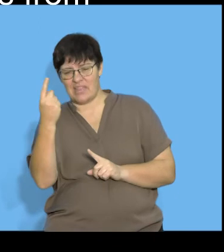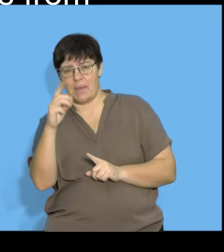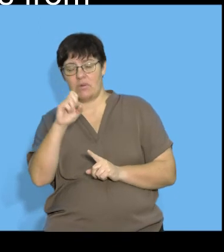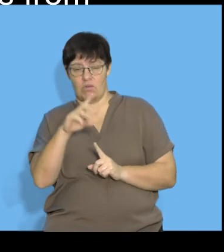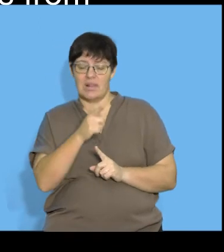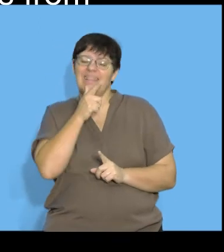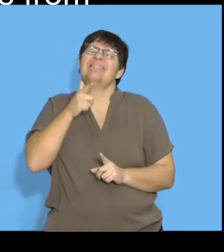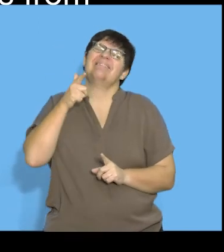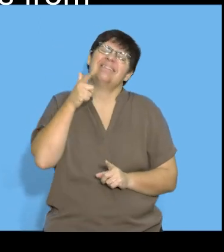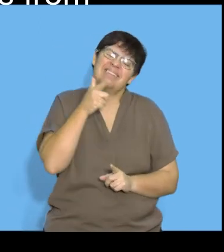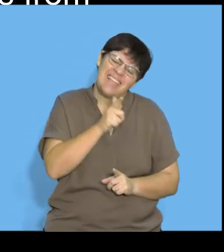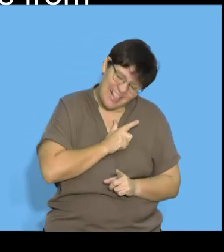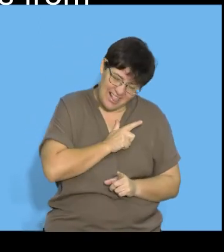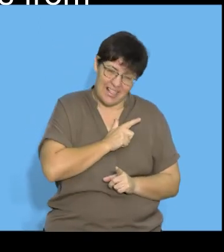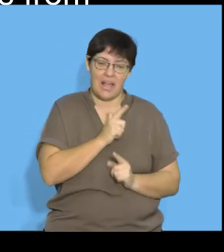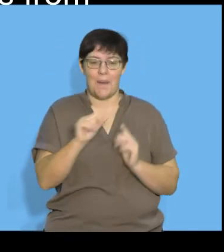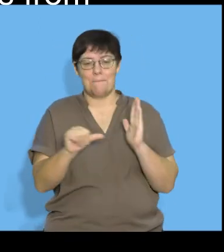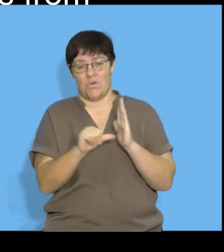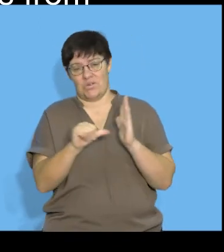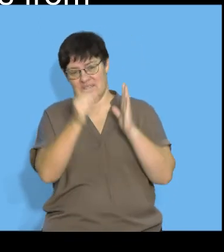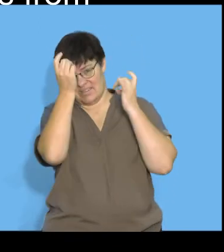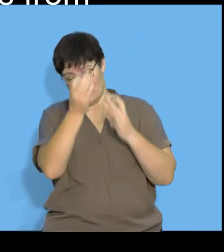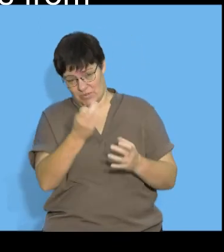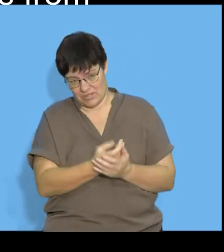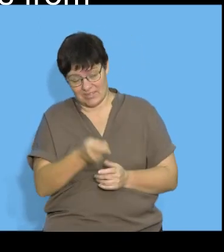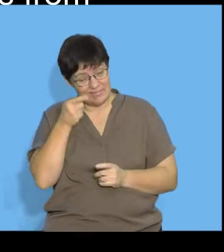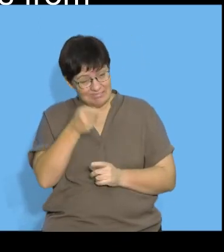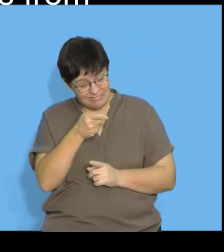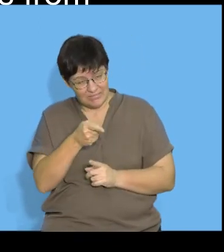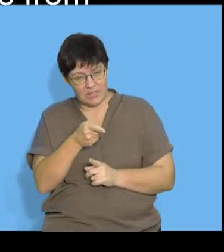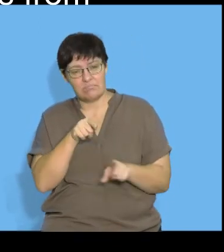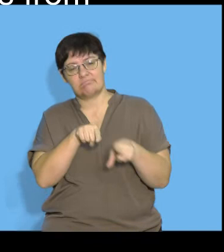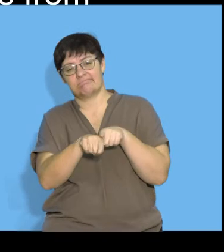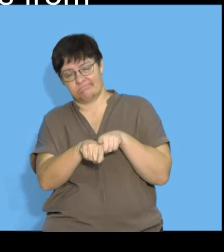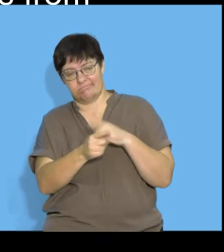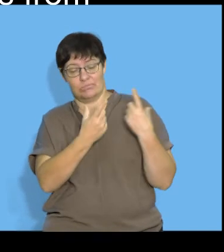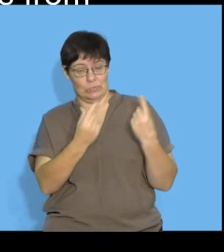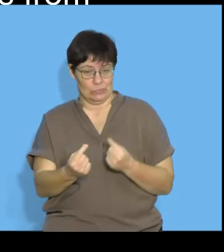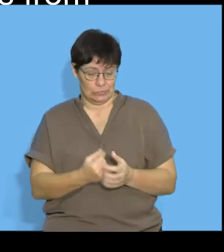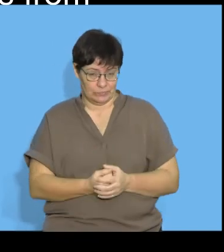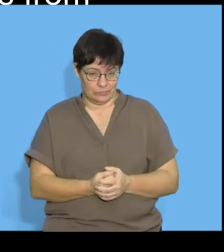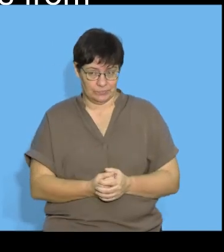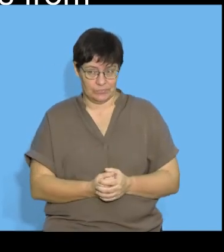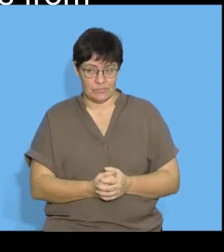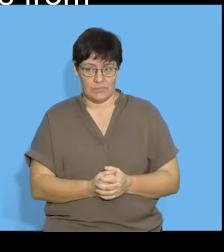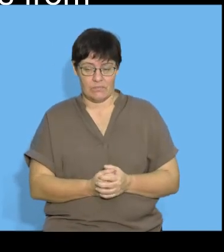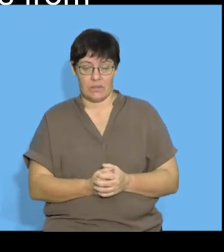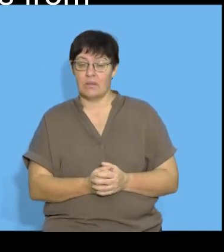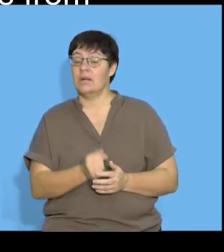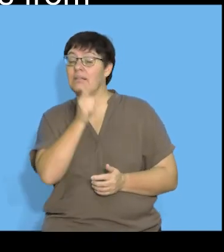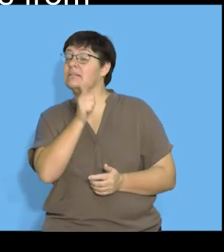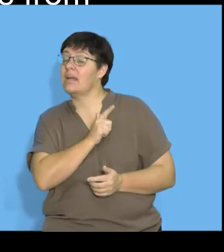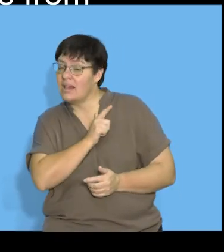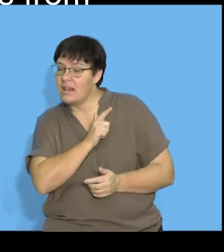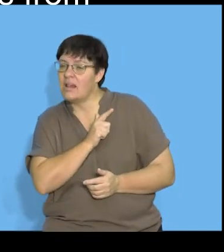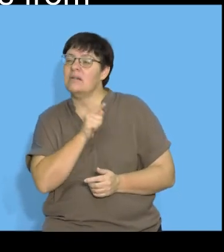you important information about the experiment that you're going to do. Right, so it's telling you the